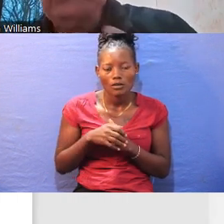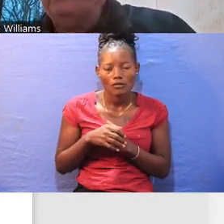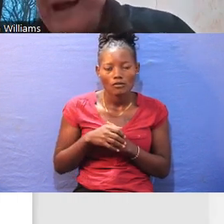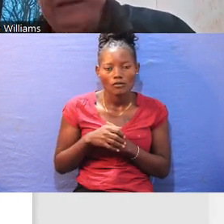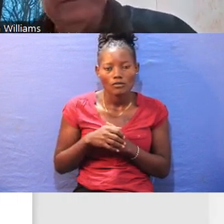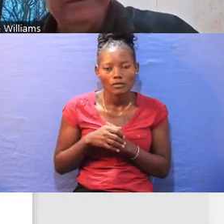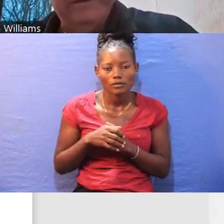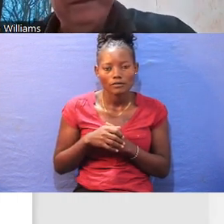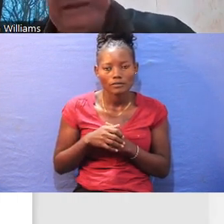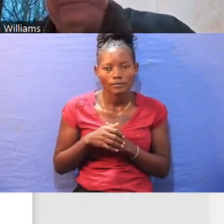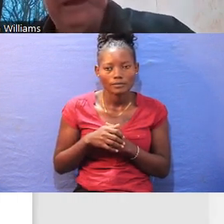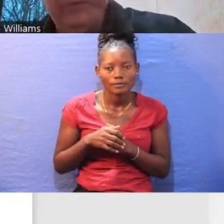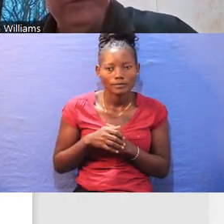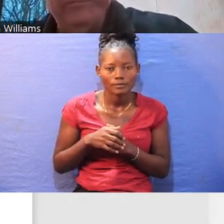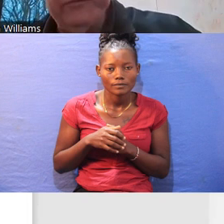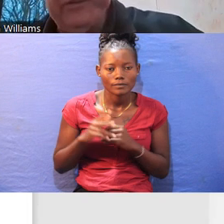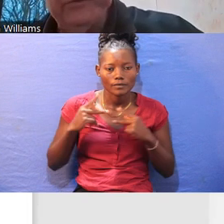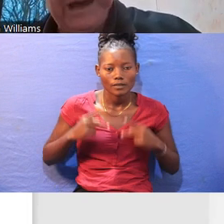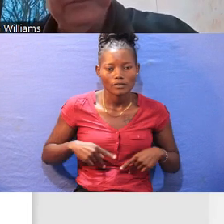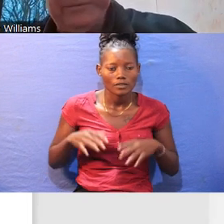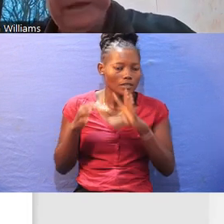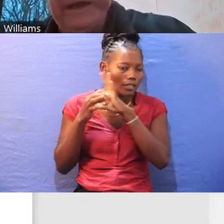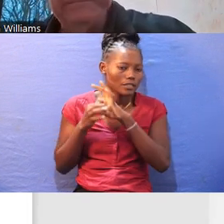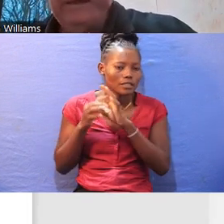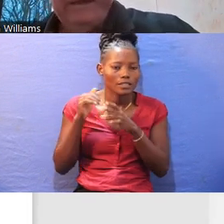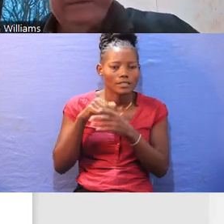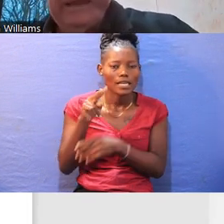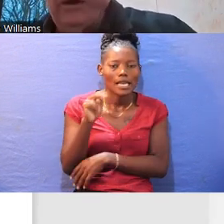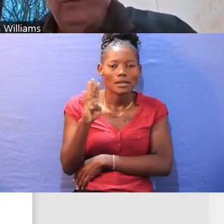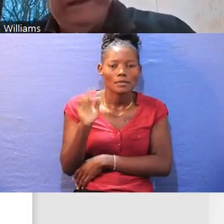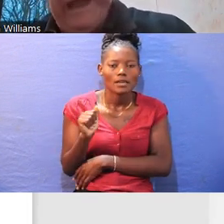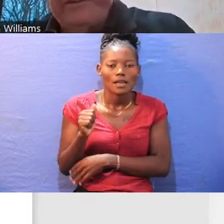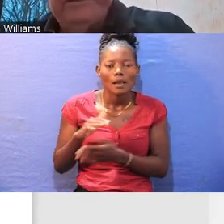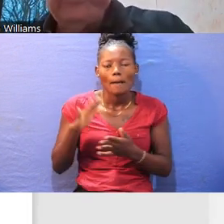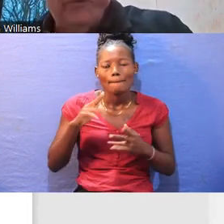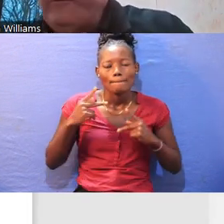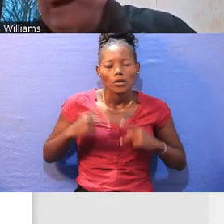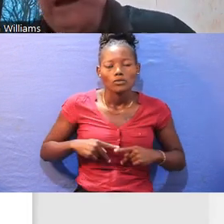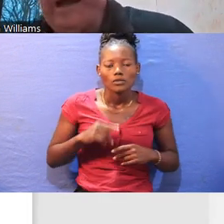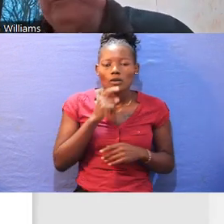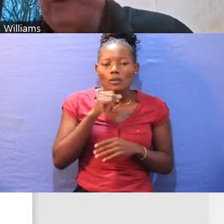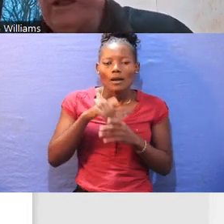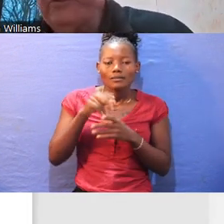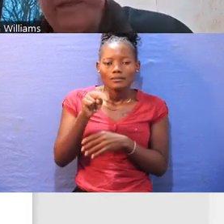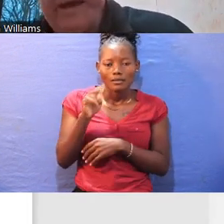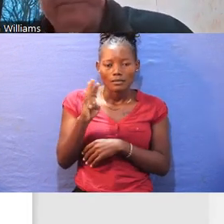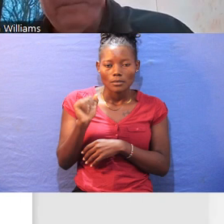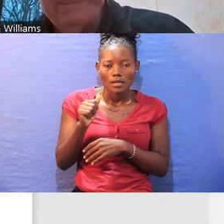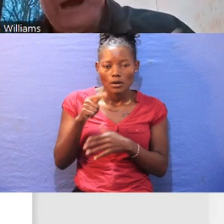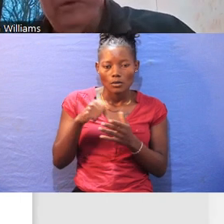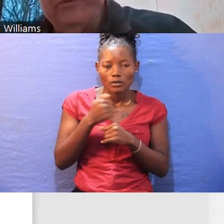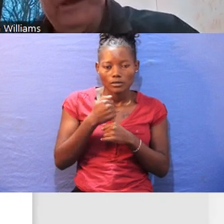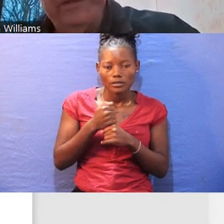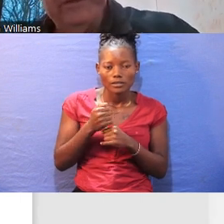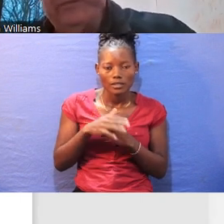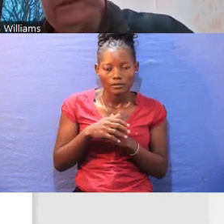a physical talent in the NBA, one of the most physical guys in the NBA. Now, what he actually does in the weight room, I have no knowledge of that.